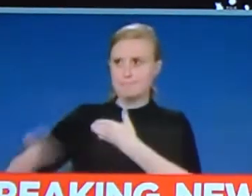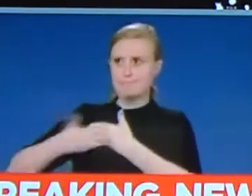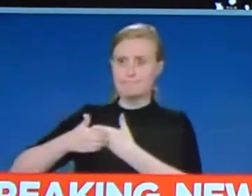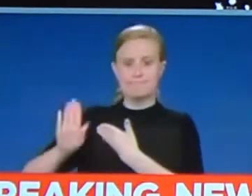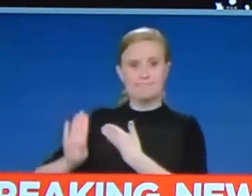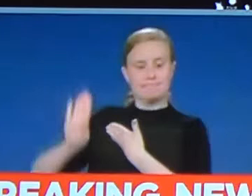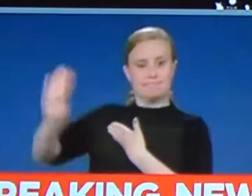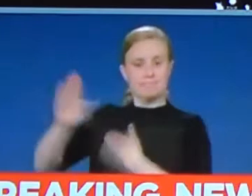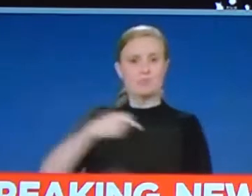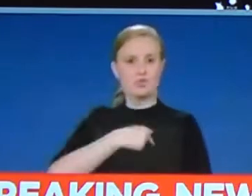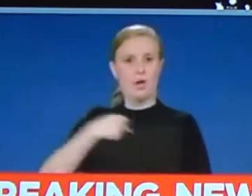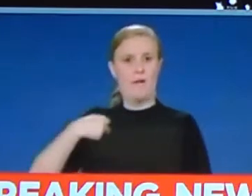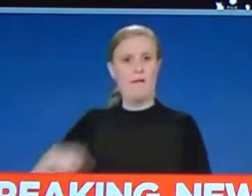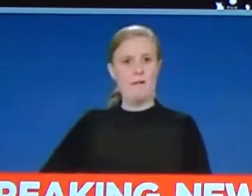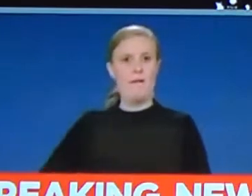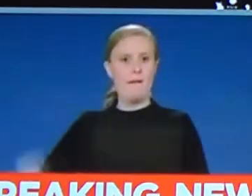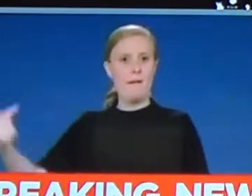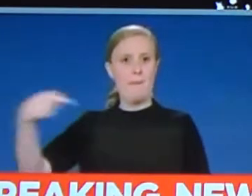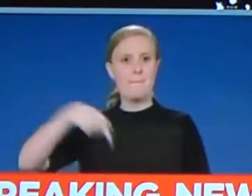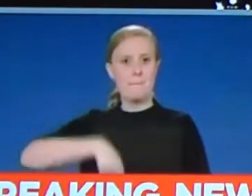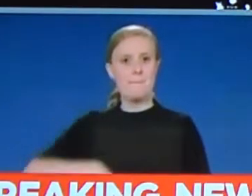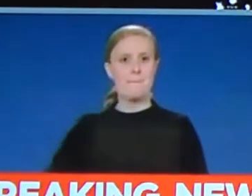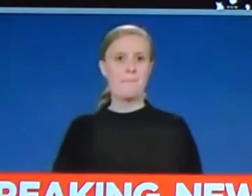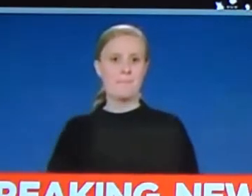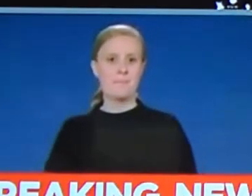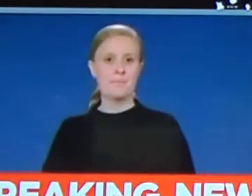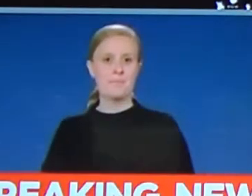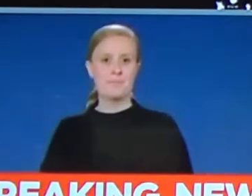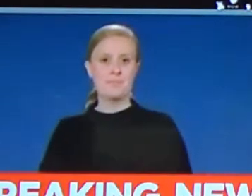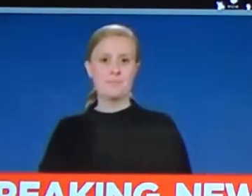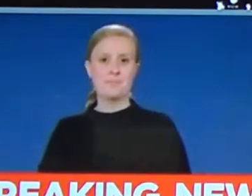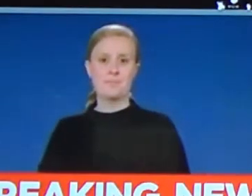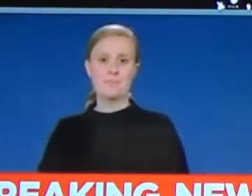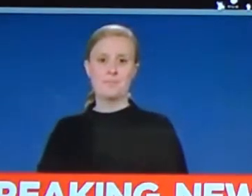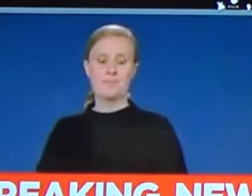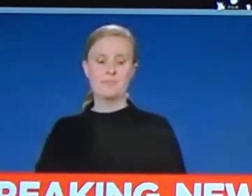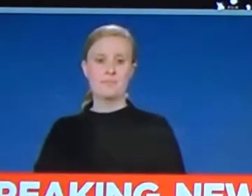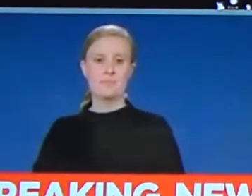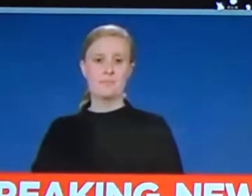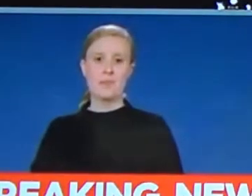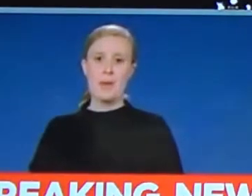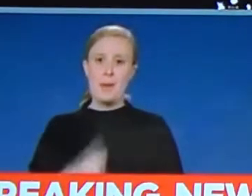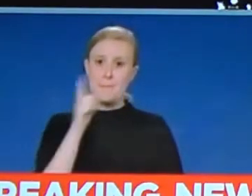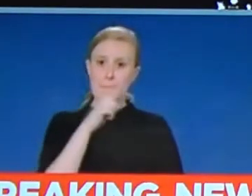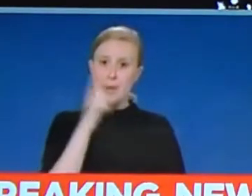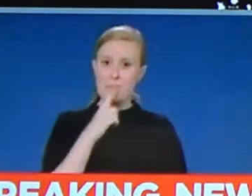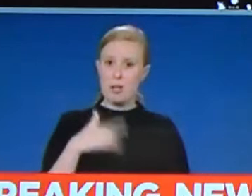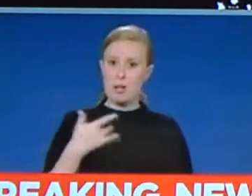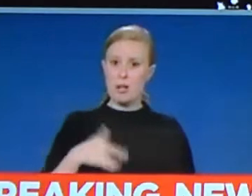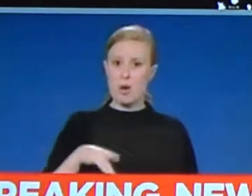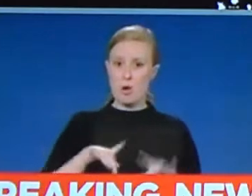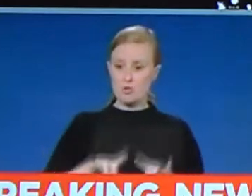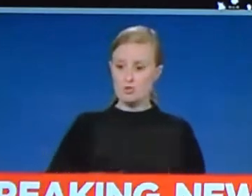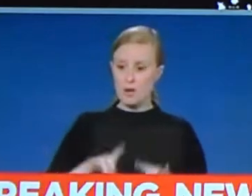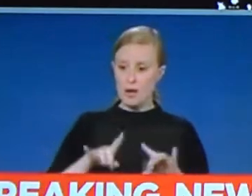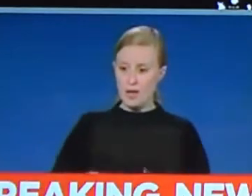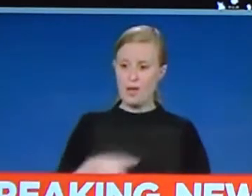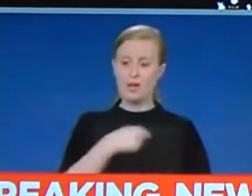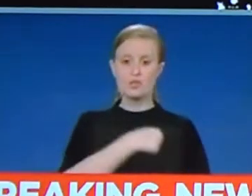The Chinese Australian community did an amazing job in those early days of the spread of the